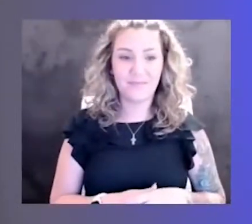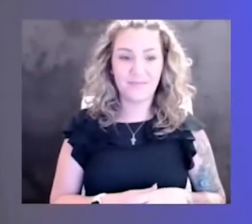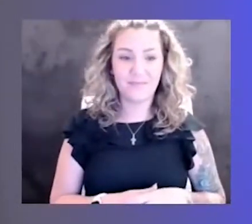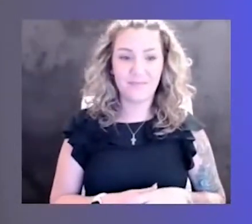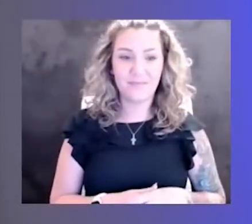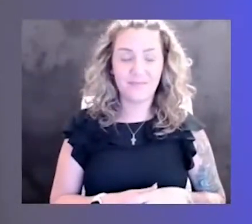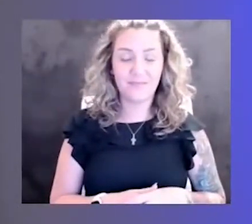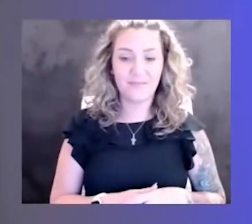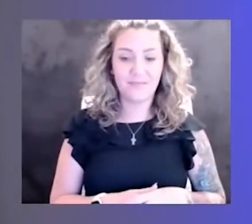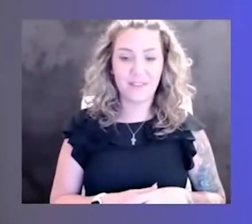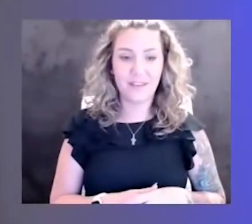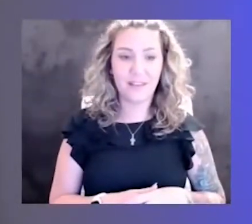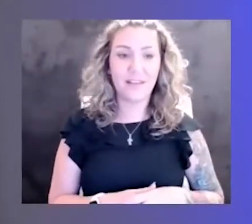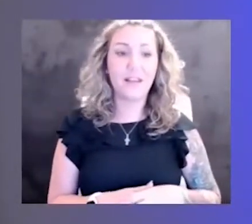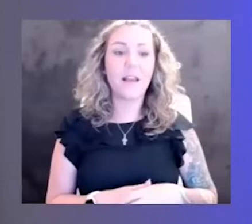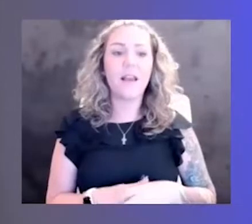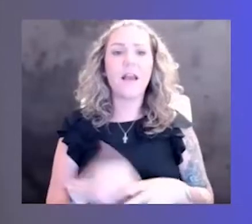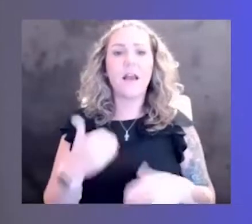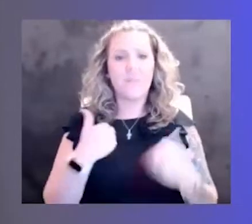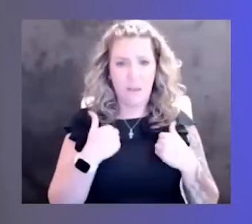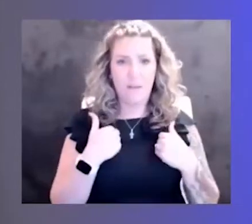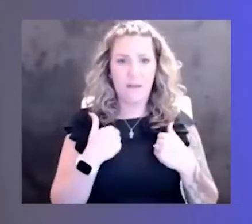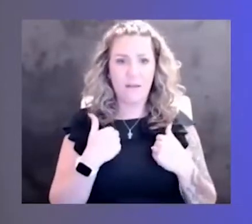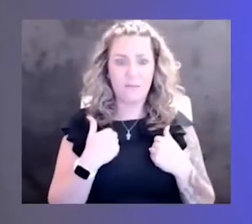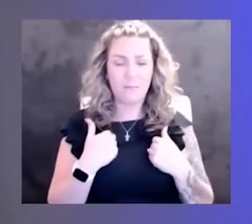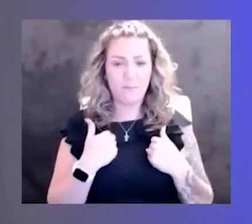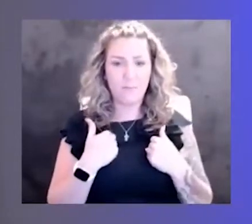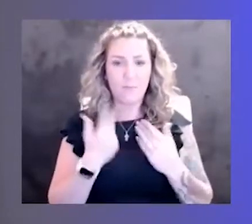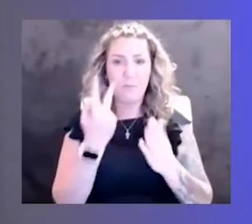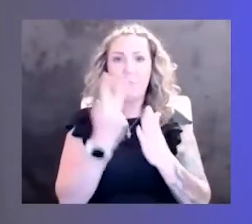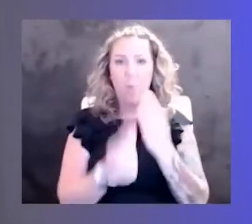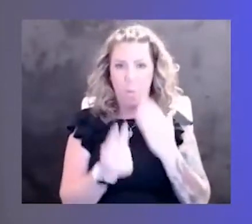I've gotten both. I had one of the 2-dose